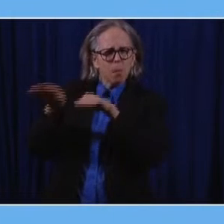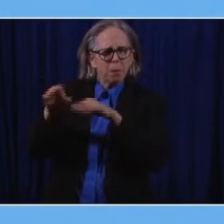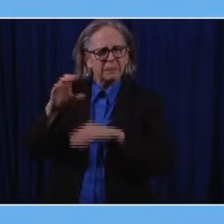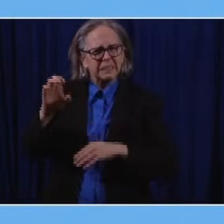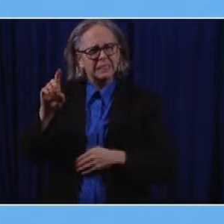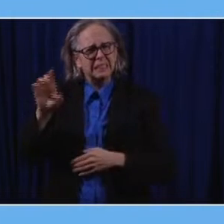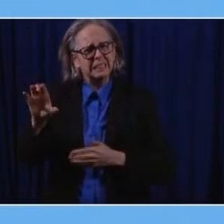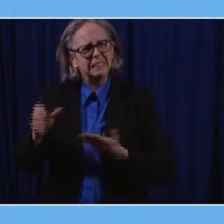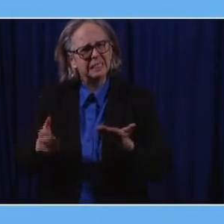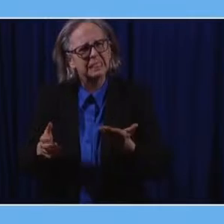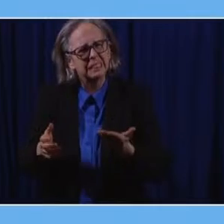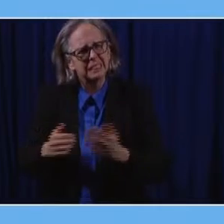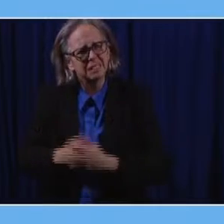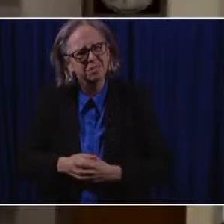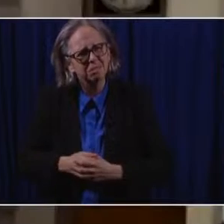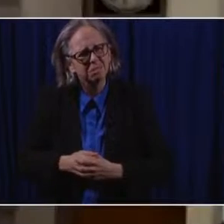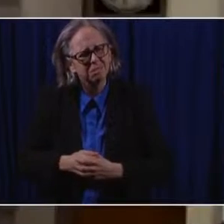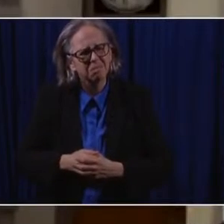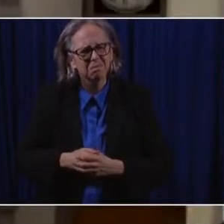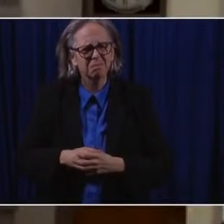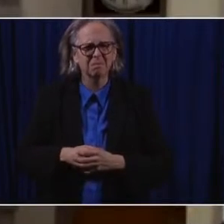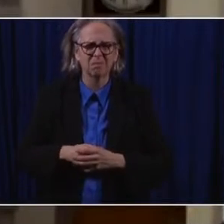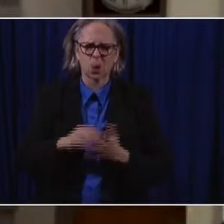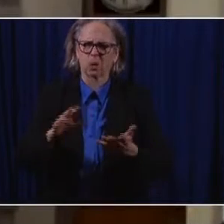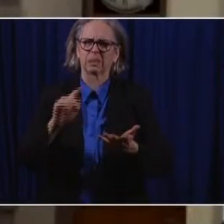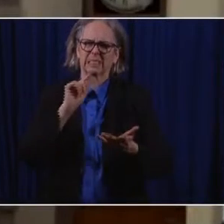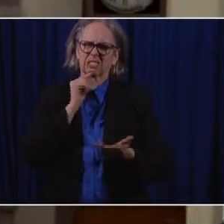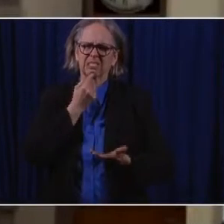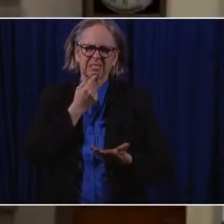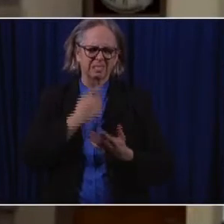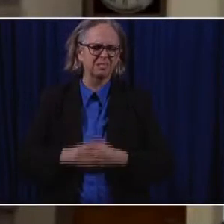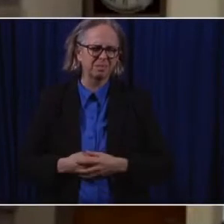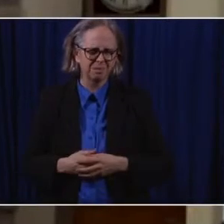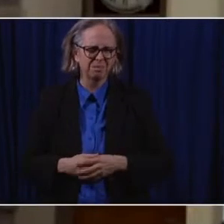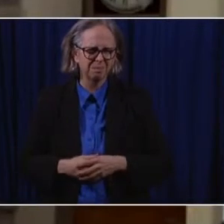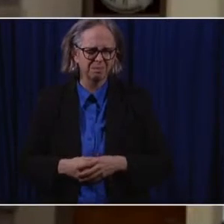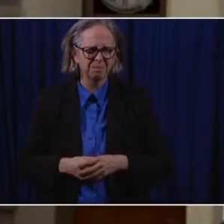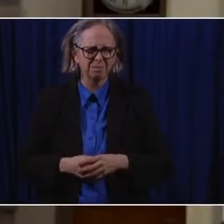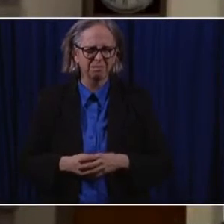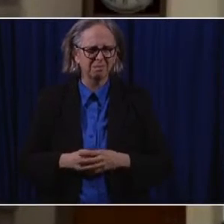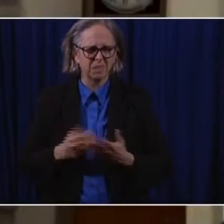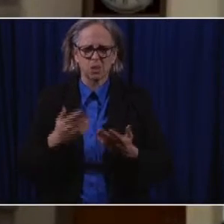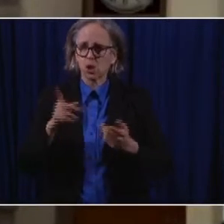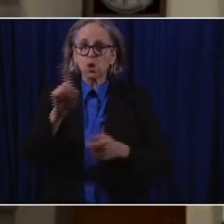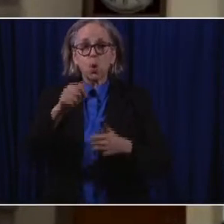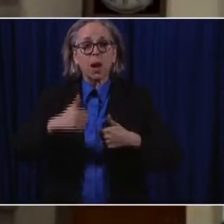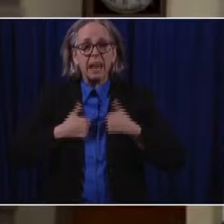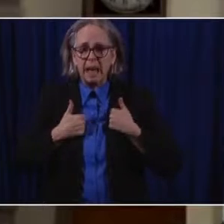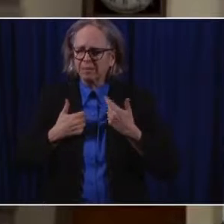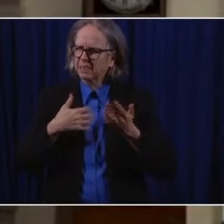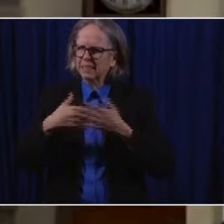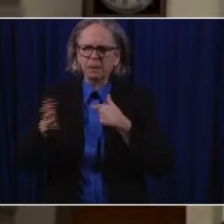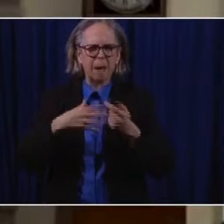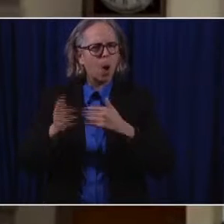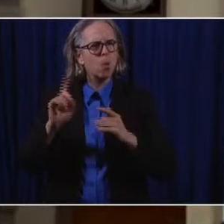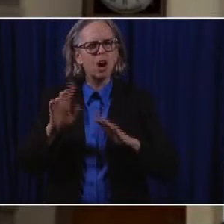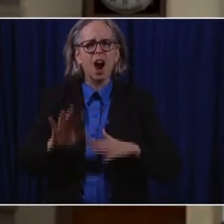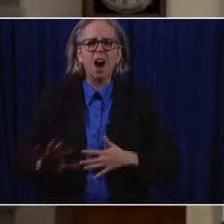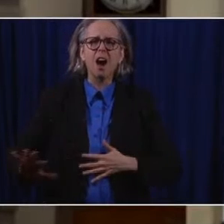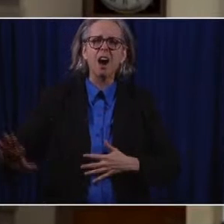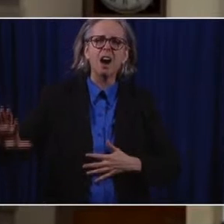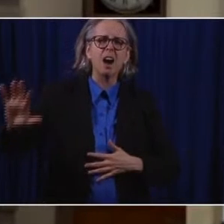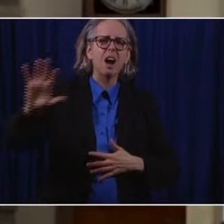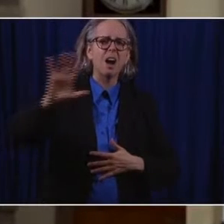to 9.5 times. So counties, no matter where we go, we're seeing counties that are just, very, very,